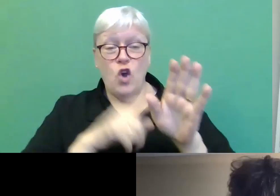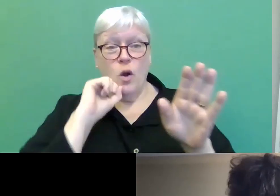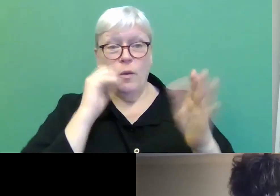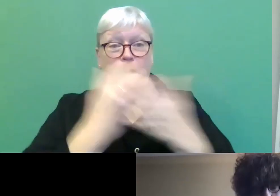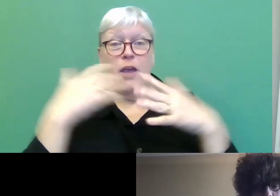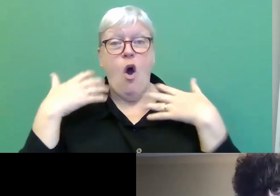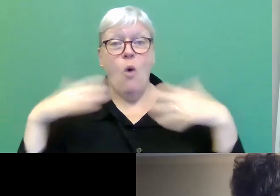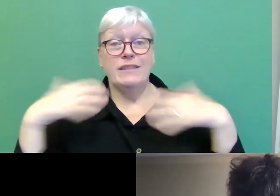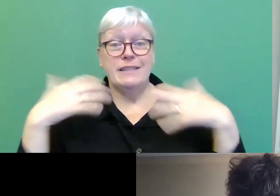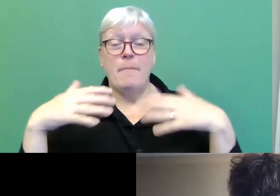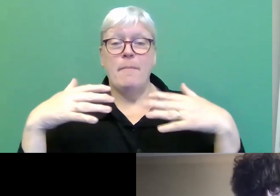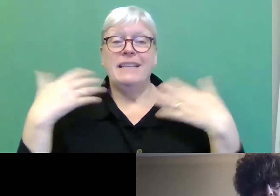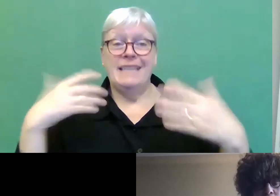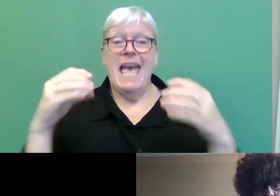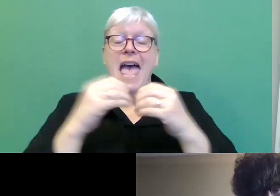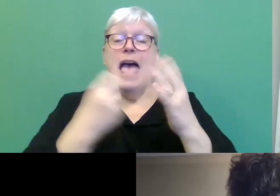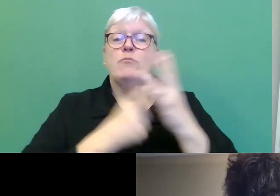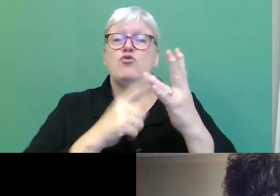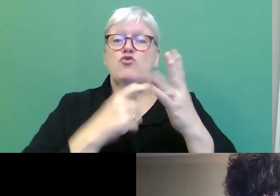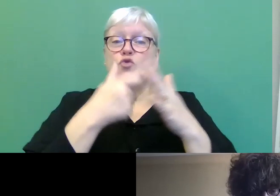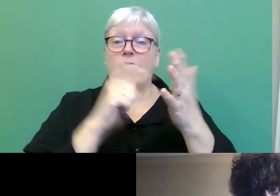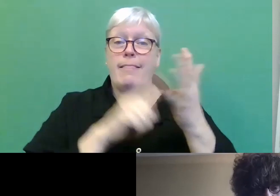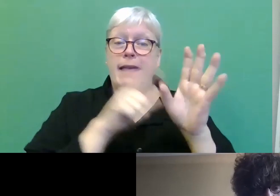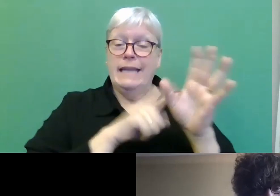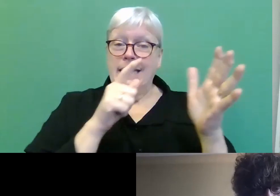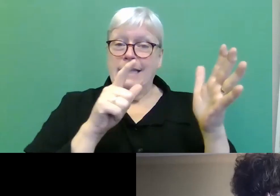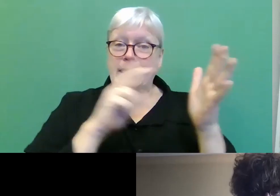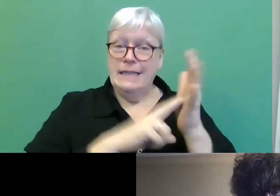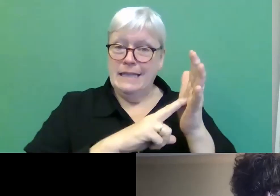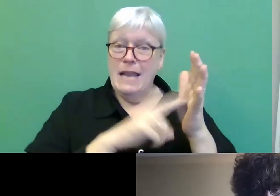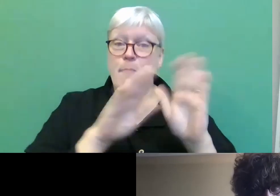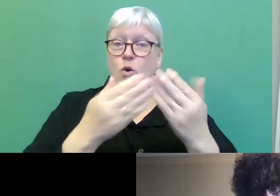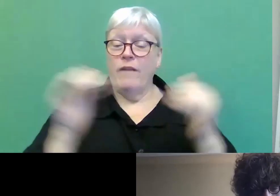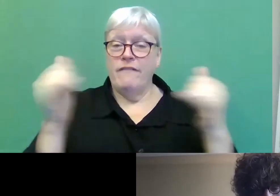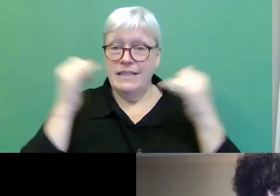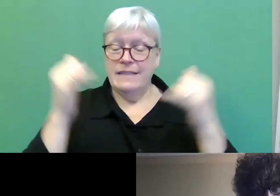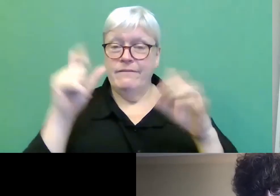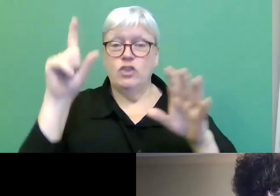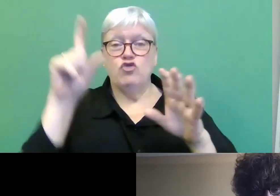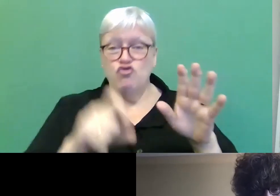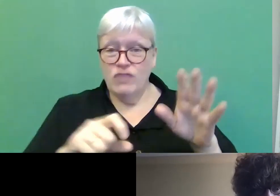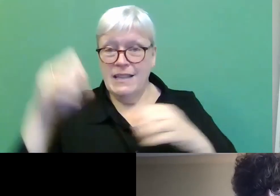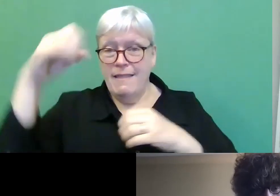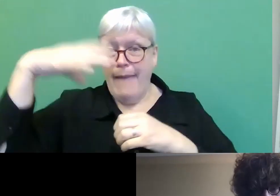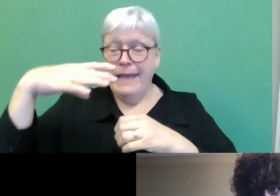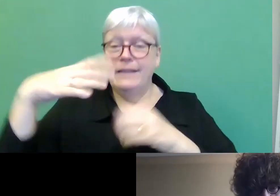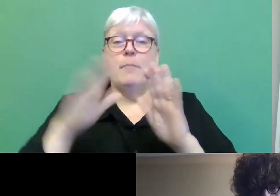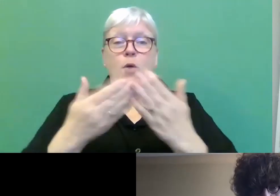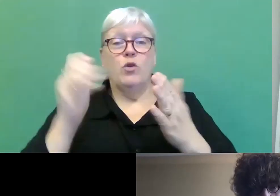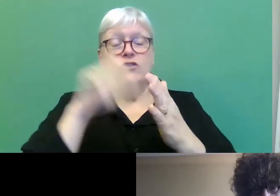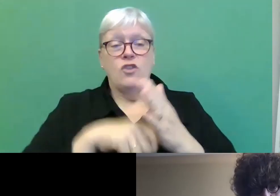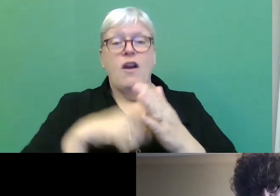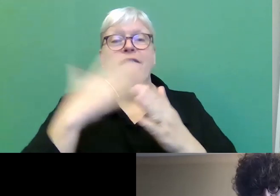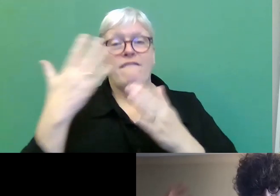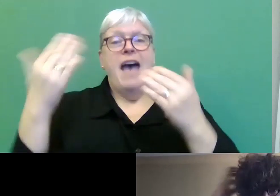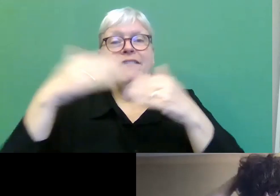York, we're doing Brooklyn Book Festival there, and Greenlight Bookstore. So I've got 5 nights in New York